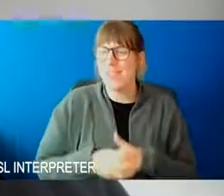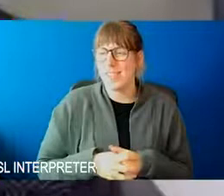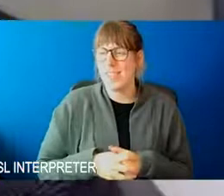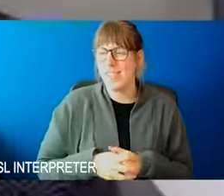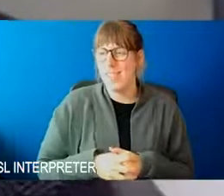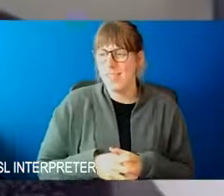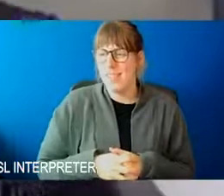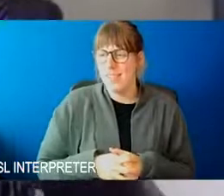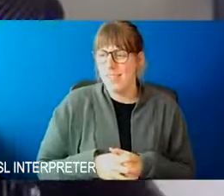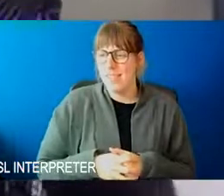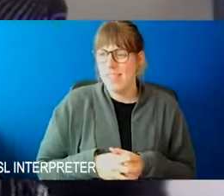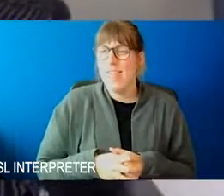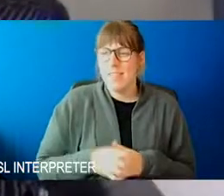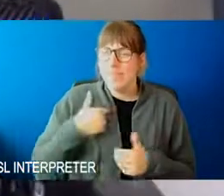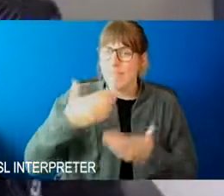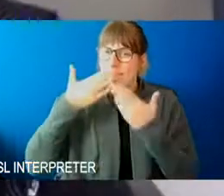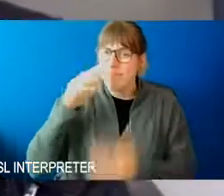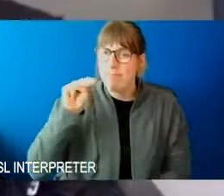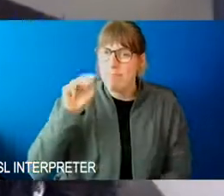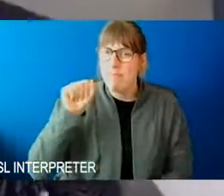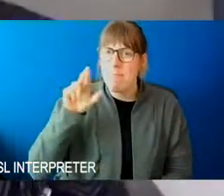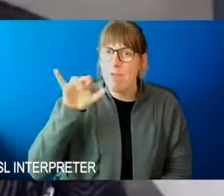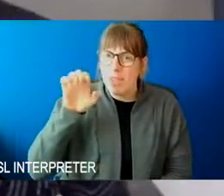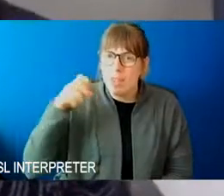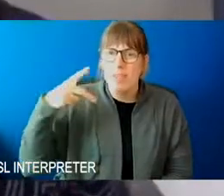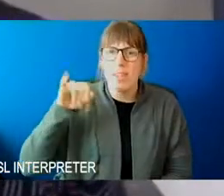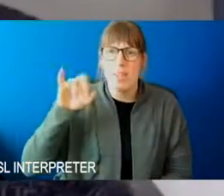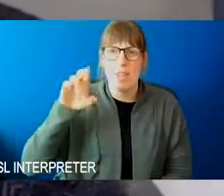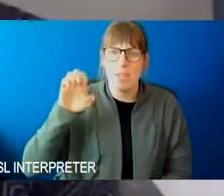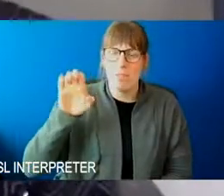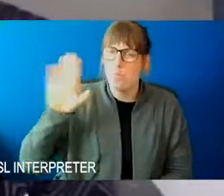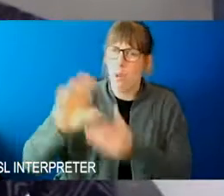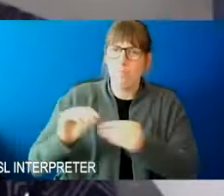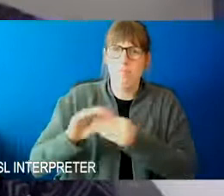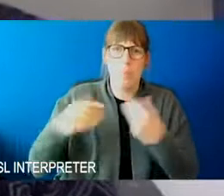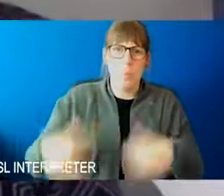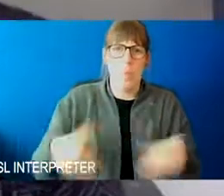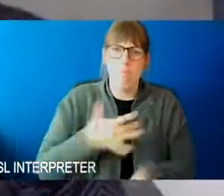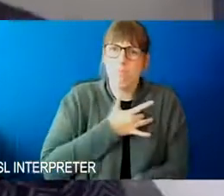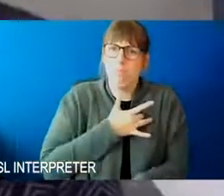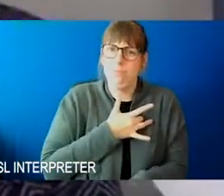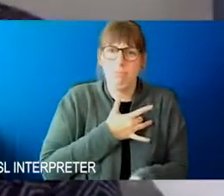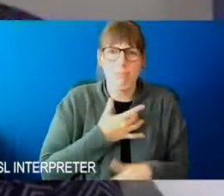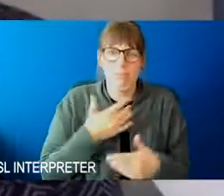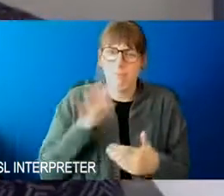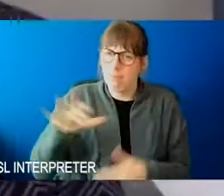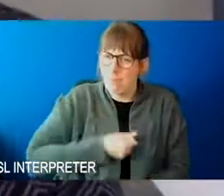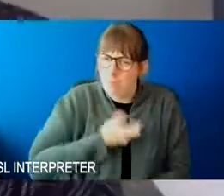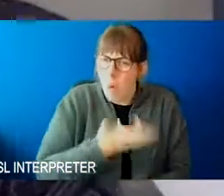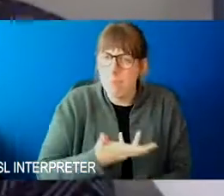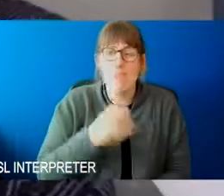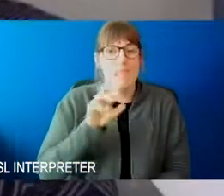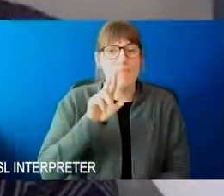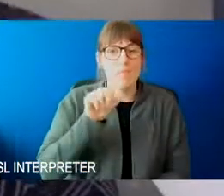Thank you so much, Rebecca. And I want to thank Mariepierre for just such a moving,